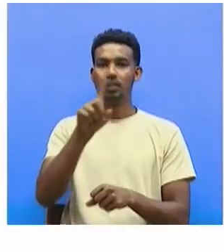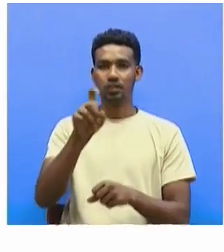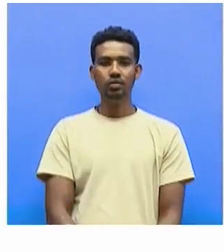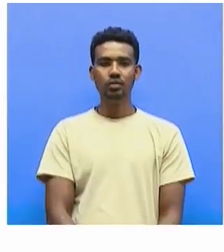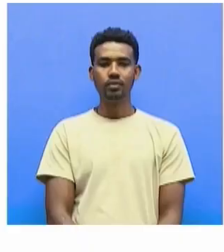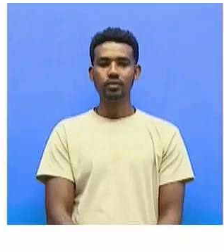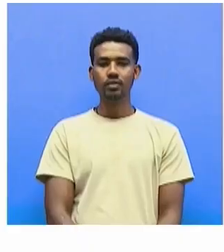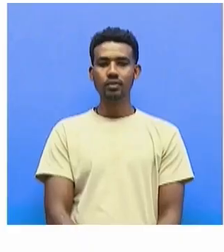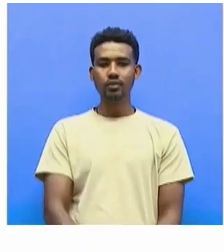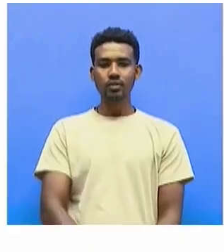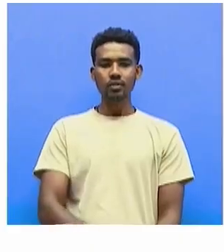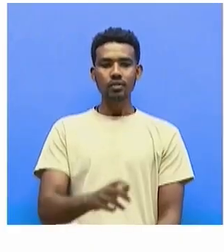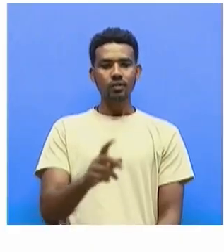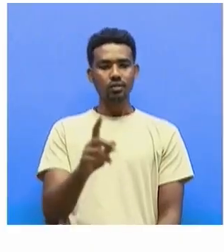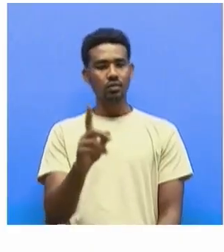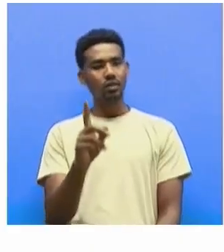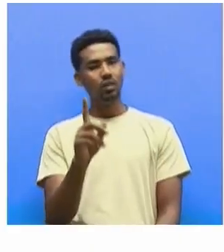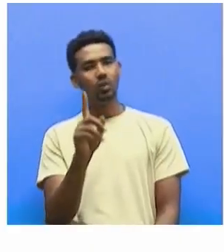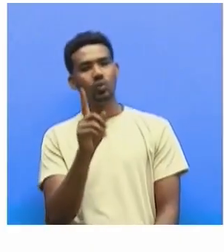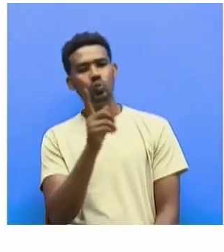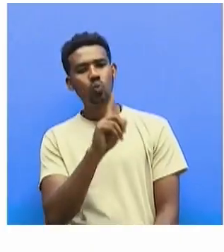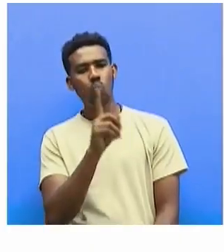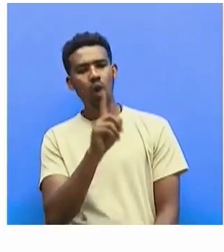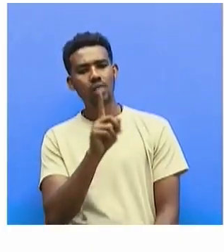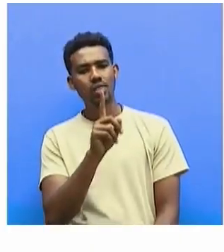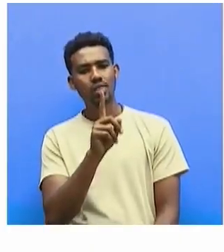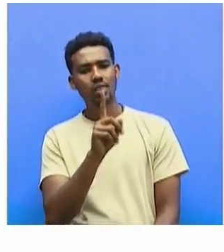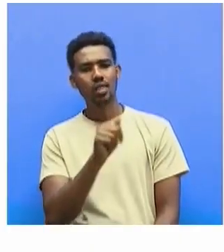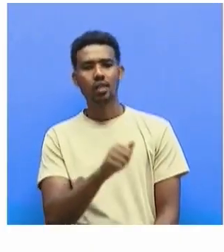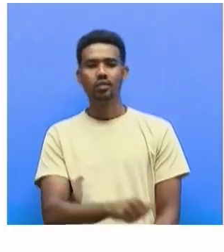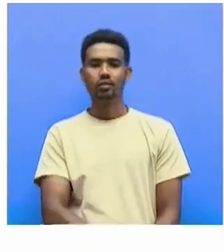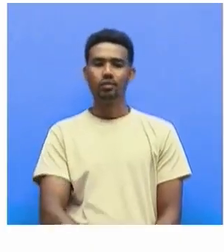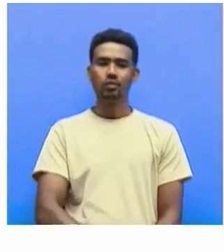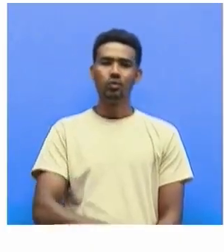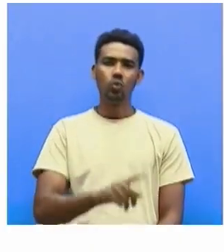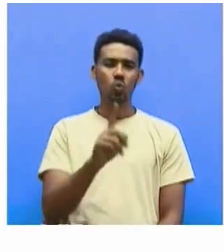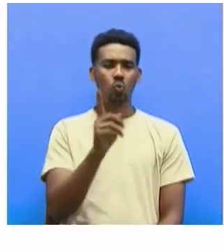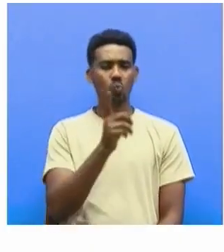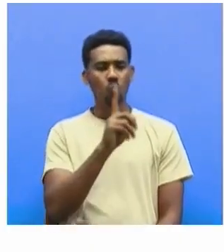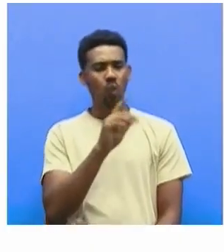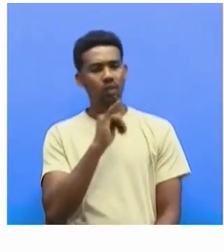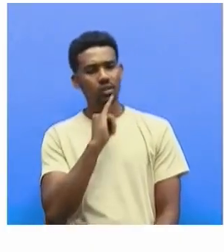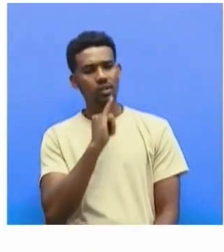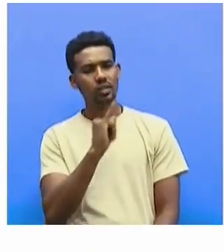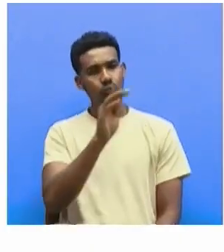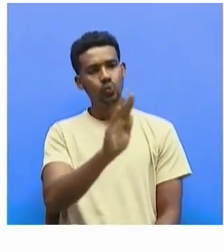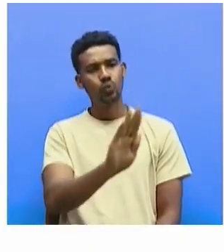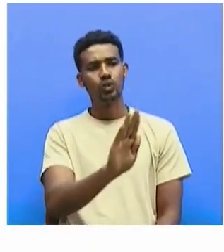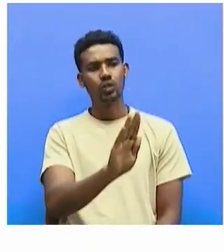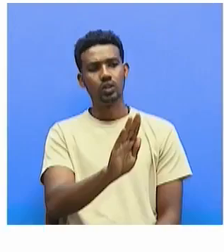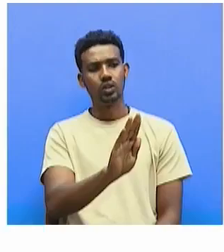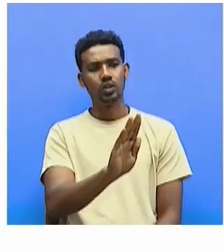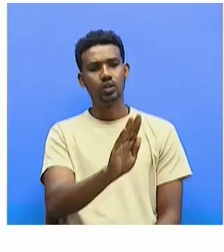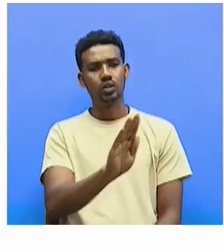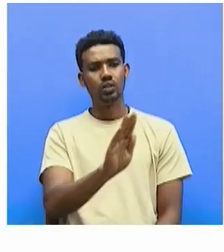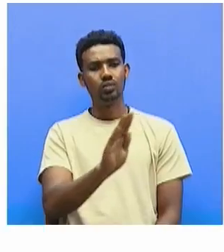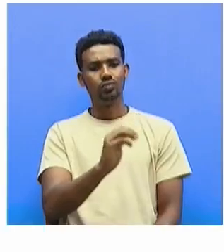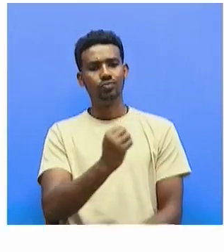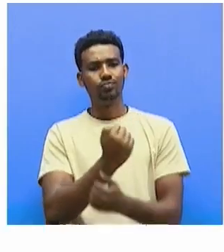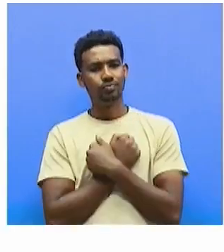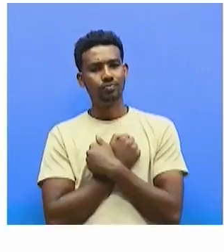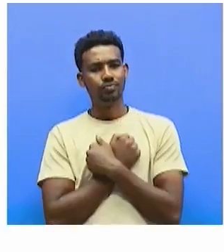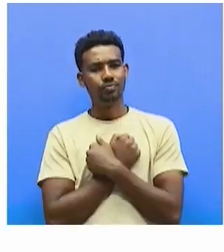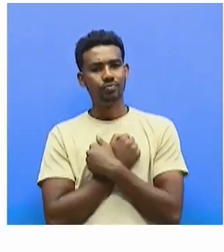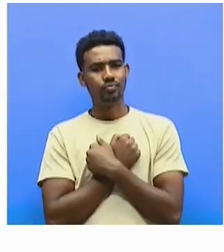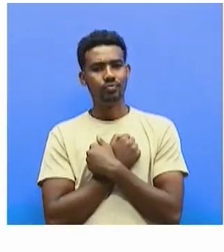What, look here, WH question, what is your favorite